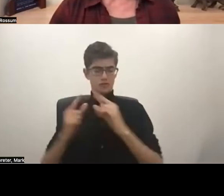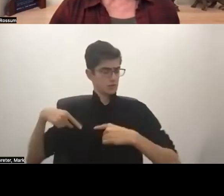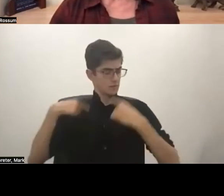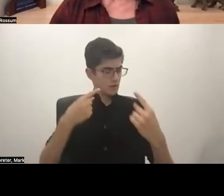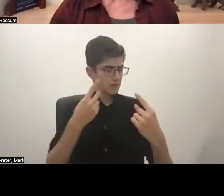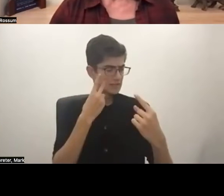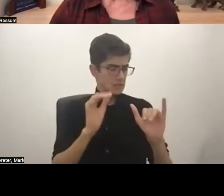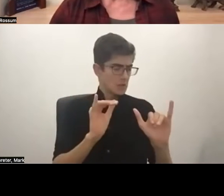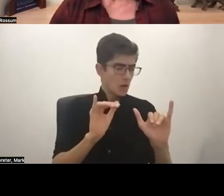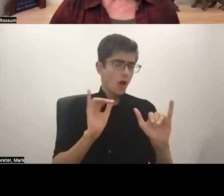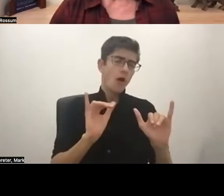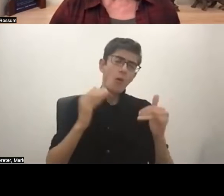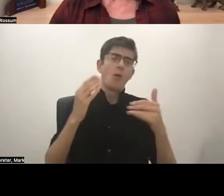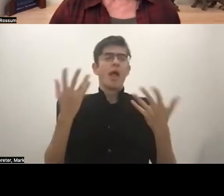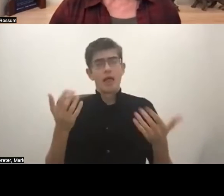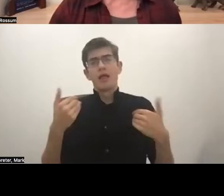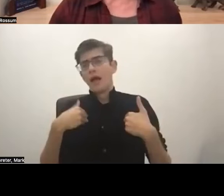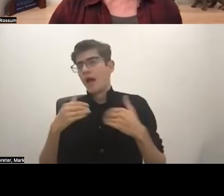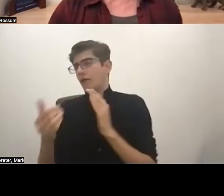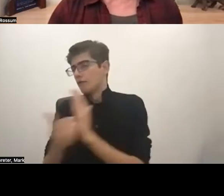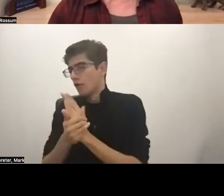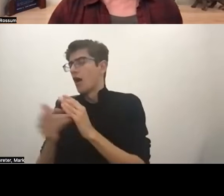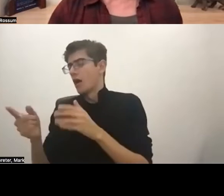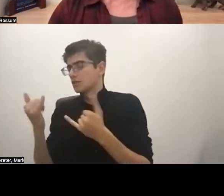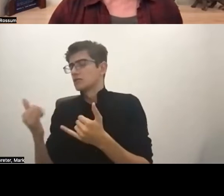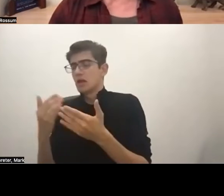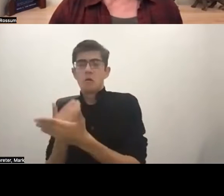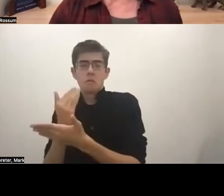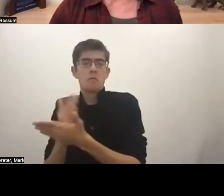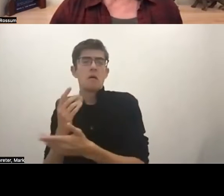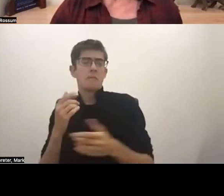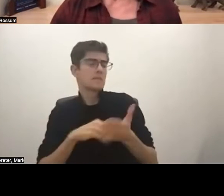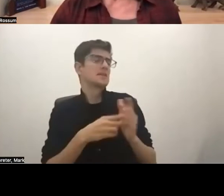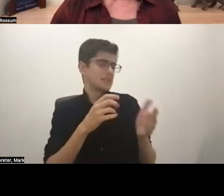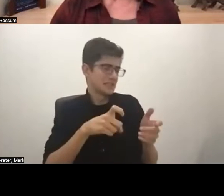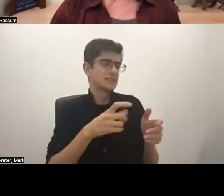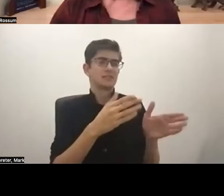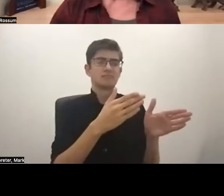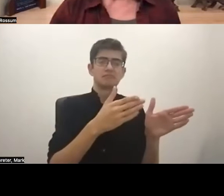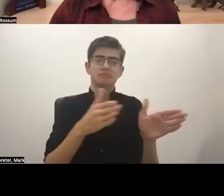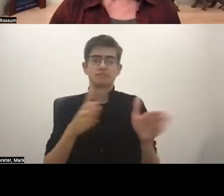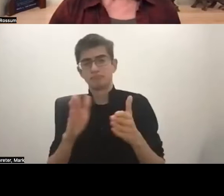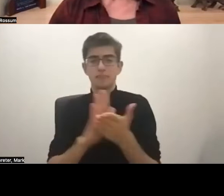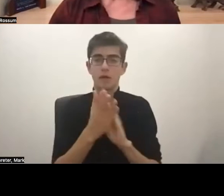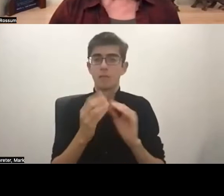interpretations of the existing statutes in a more environmentally ameliorative direction.